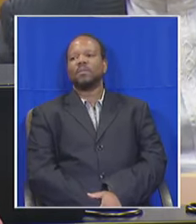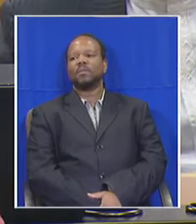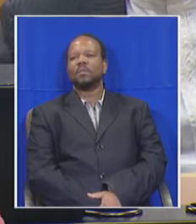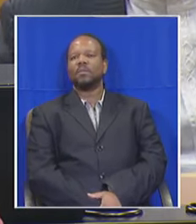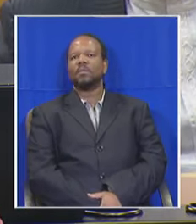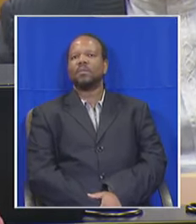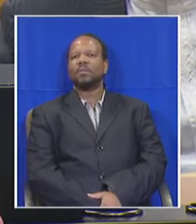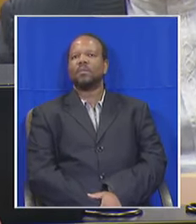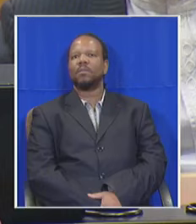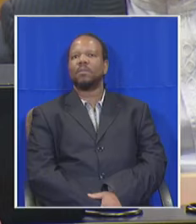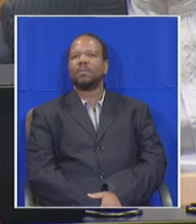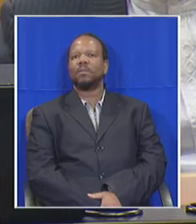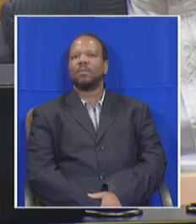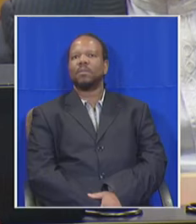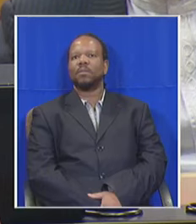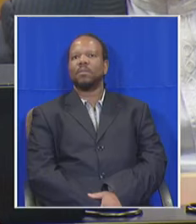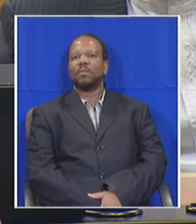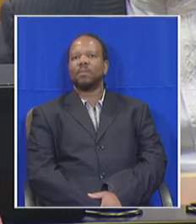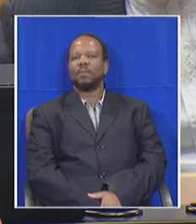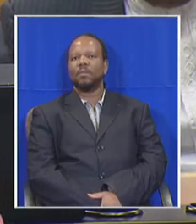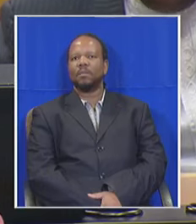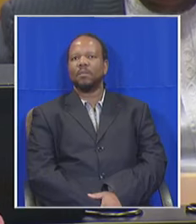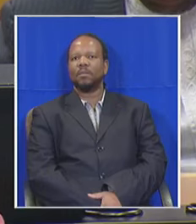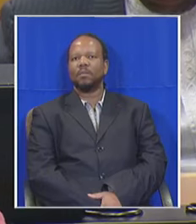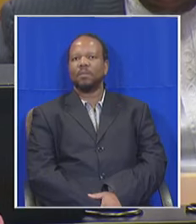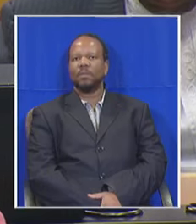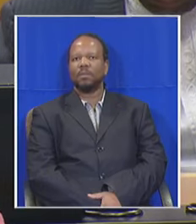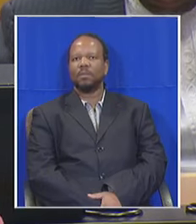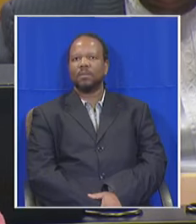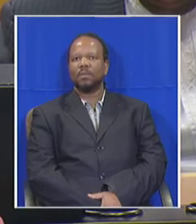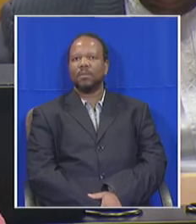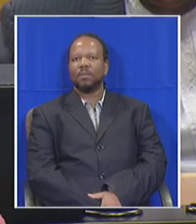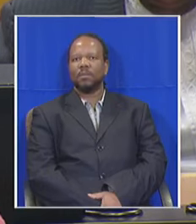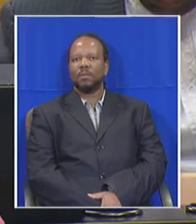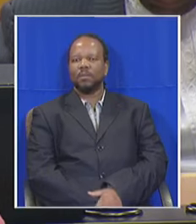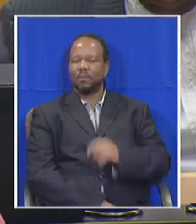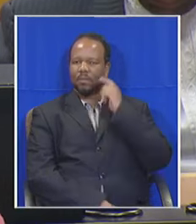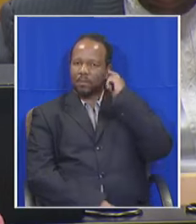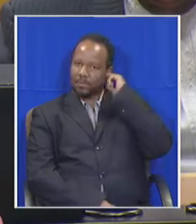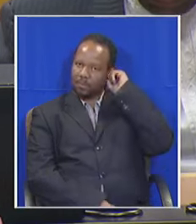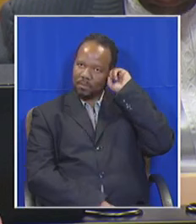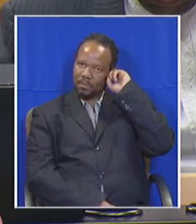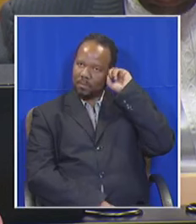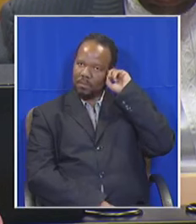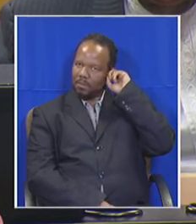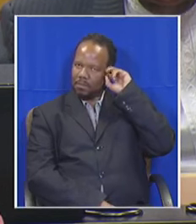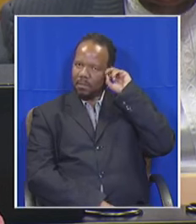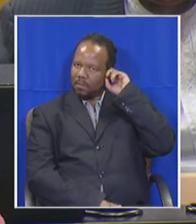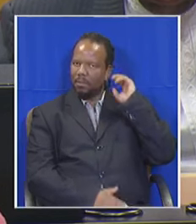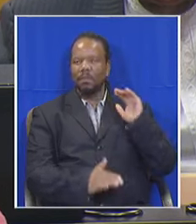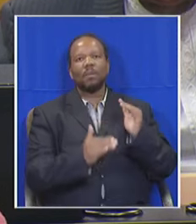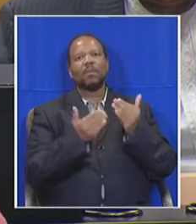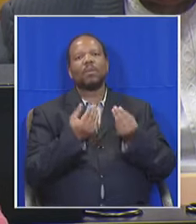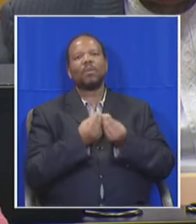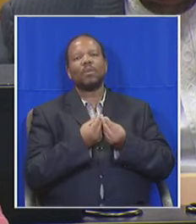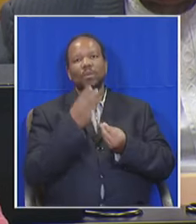should then submit substantive motions properly motivated so that all these